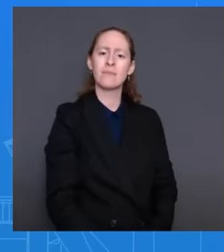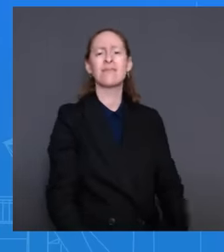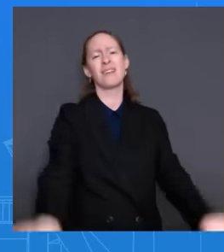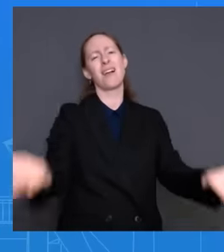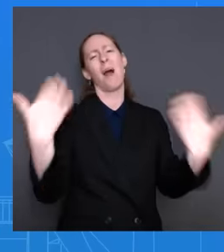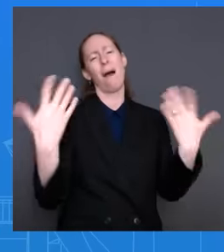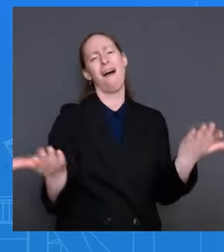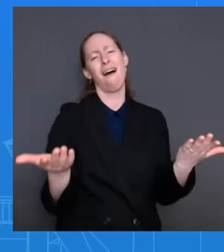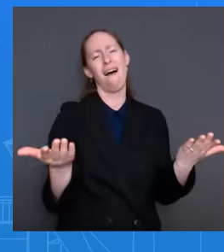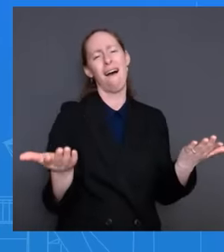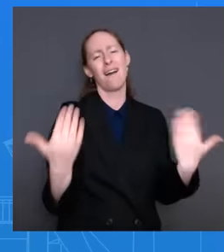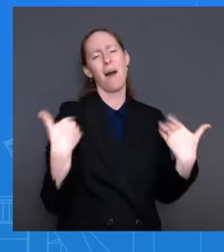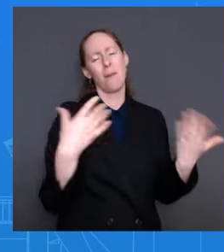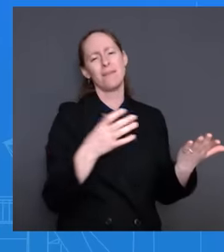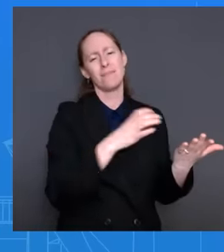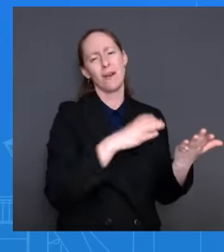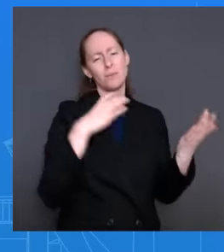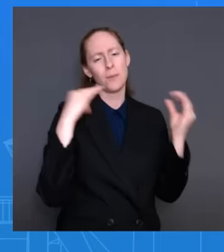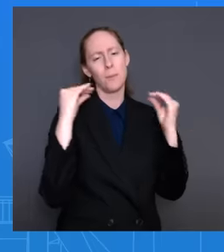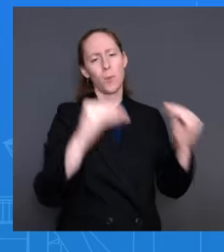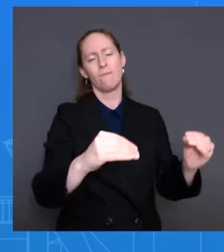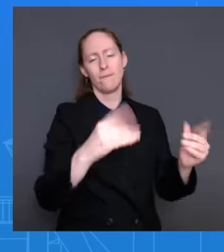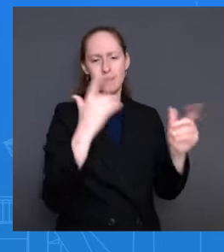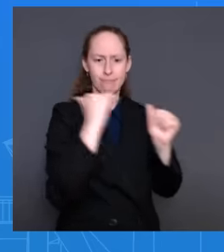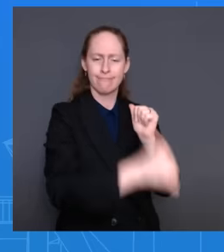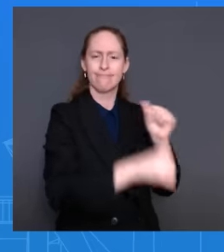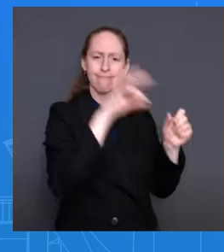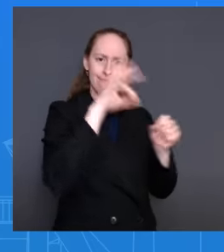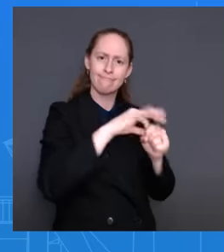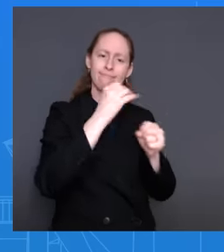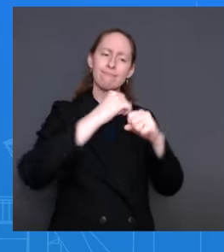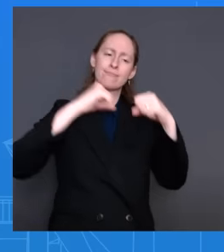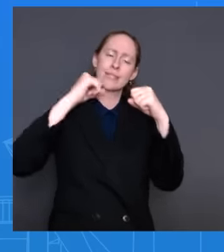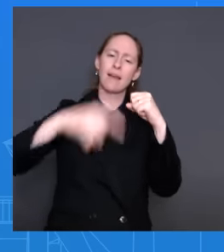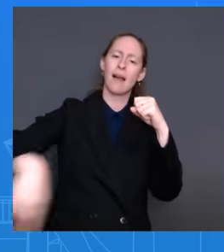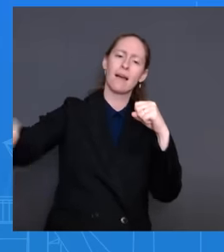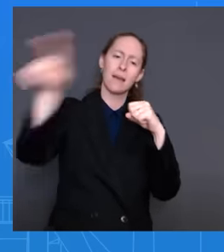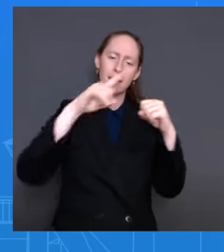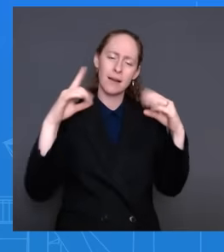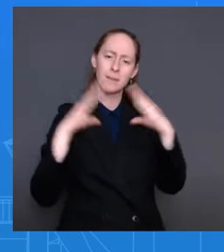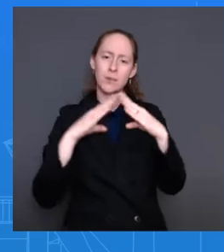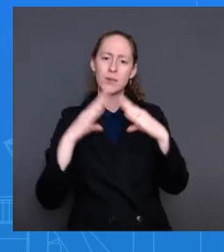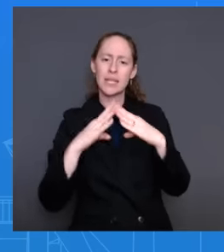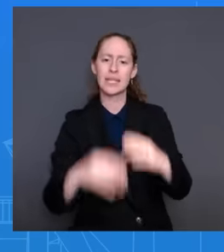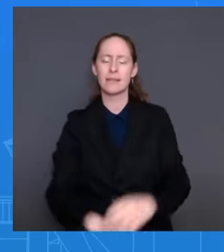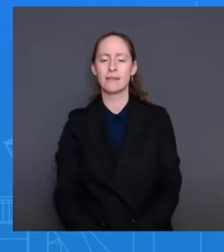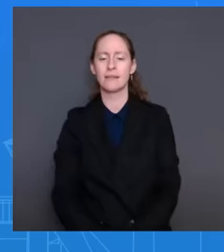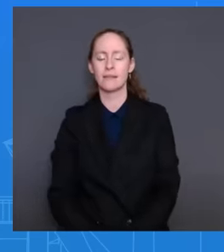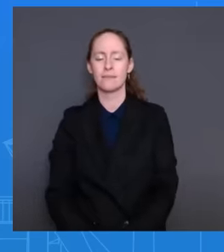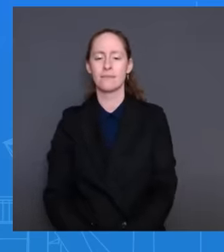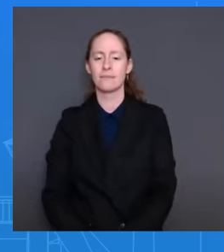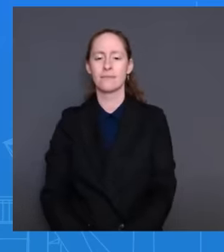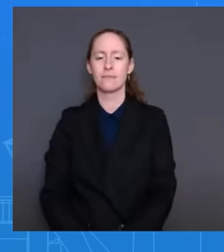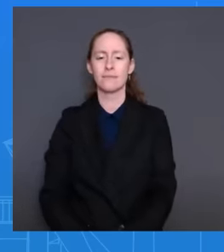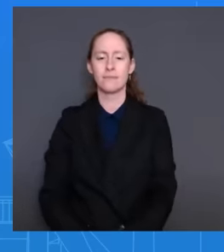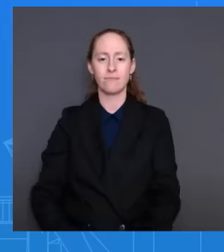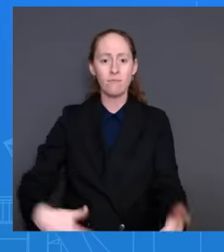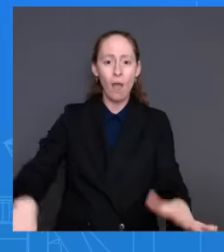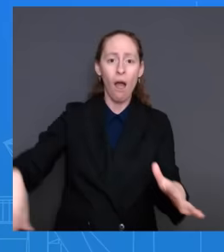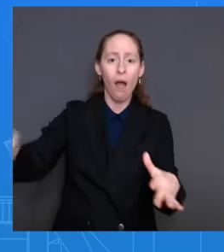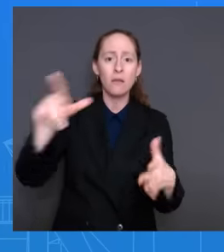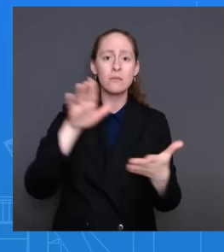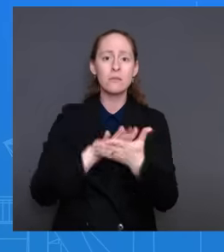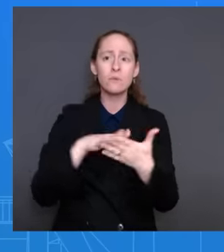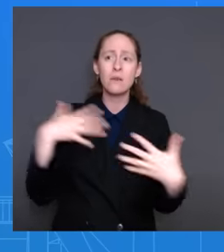communities are protected, that we save our communities, that our children are not going to school feeling unsafe.